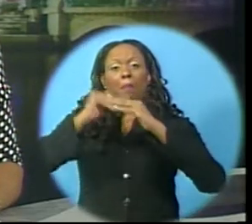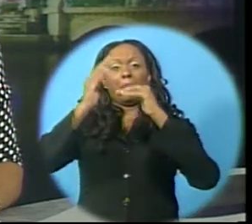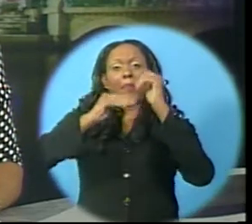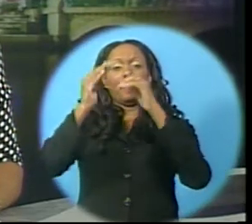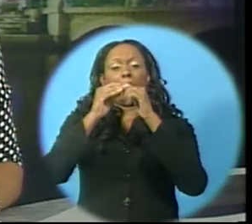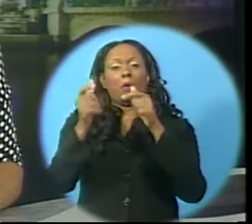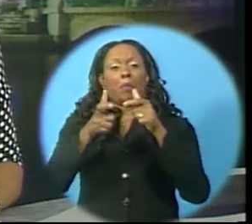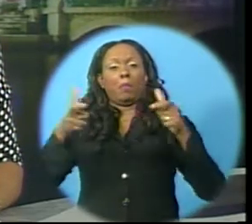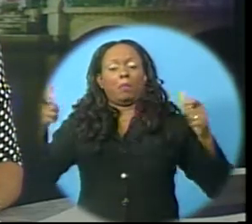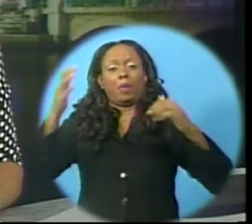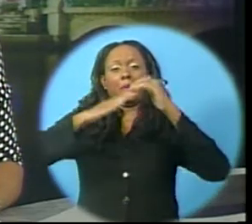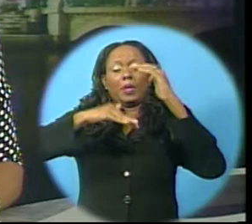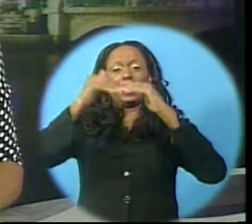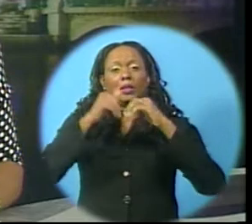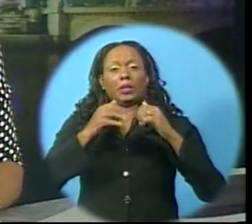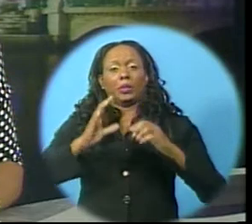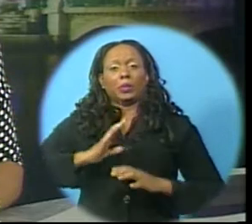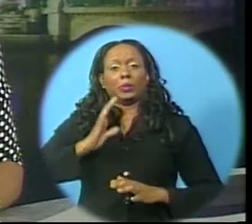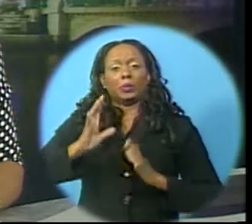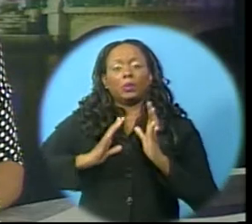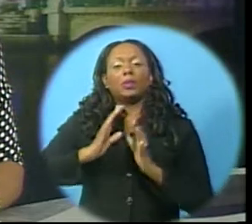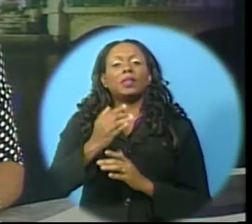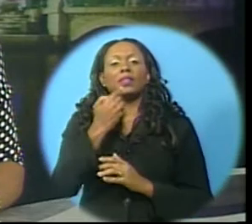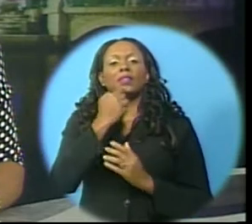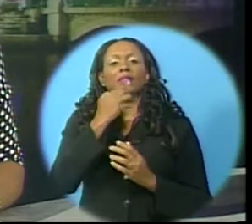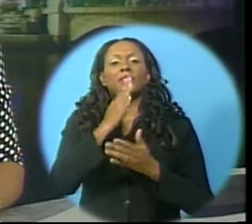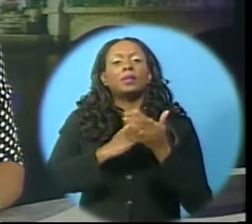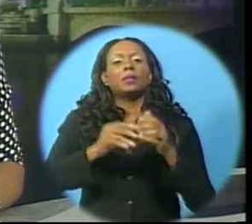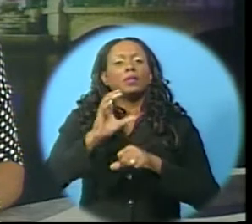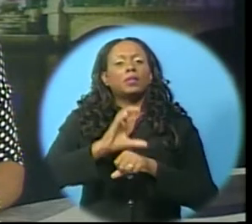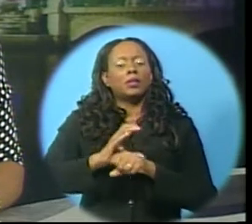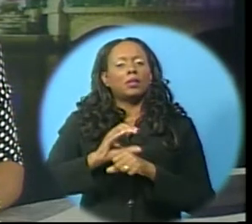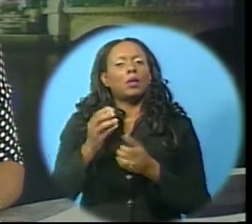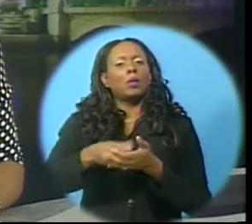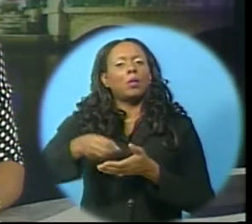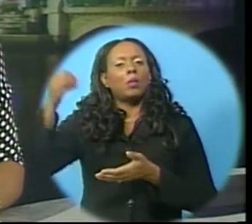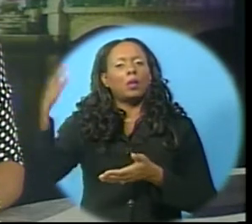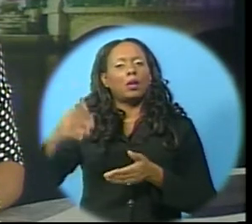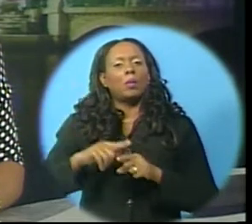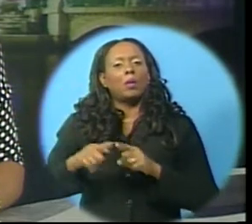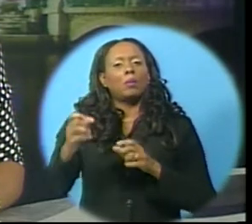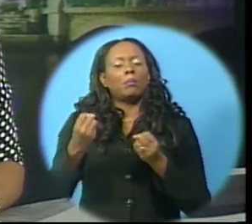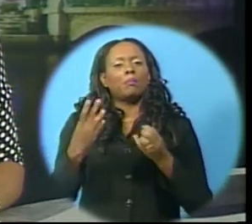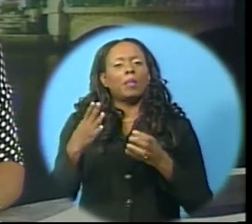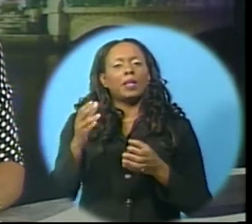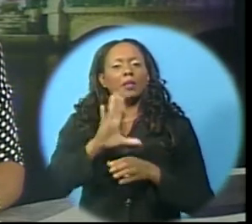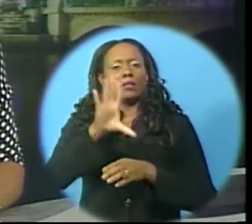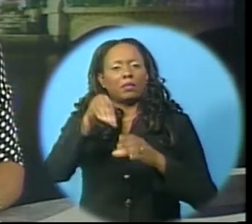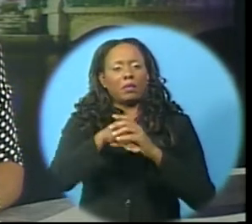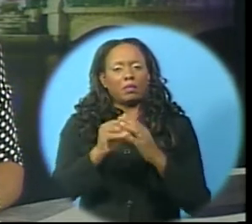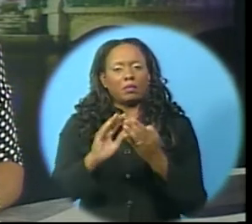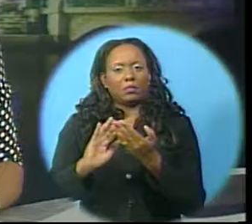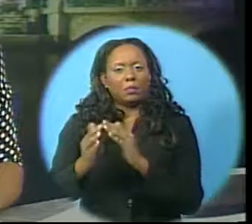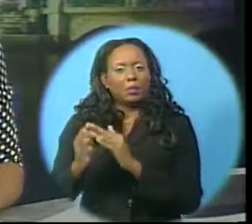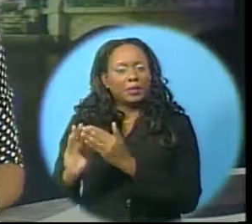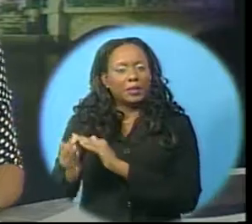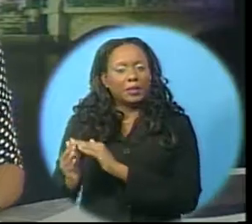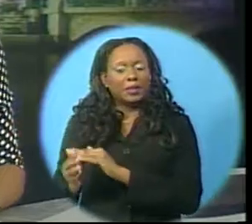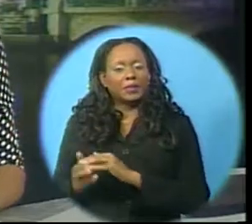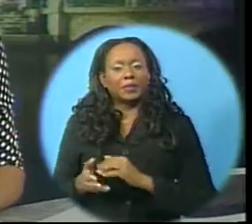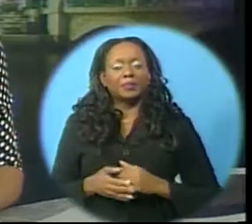Senator de Pisa says established Barbadian churches have always been historically wealthy, but many remain active within the community.